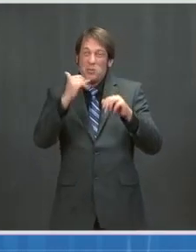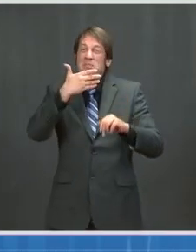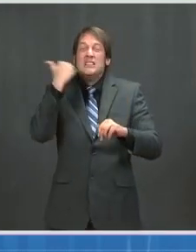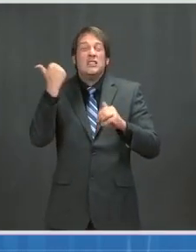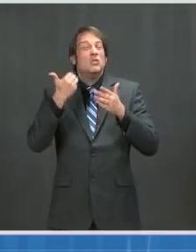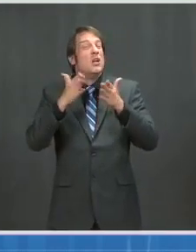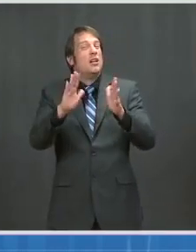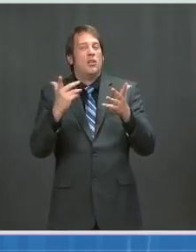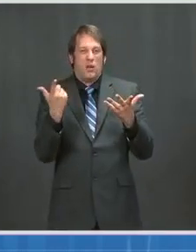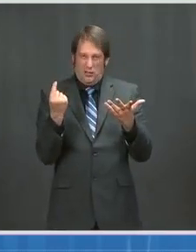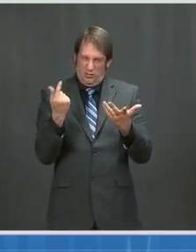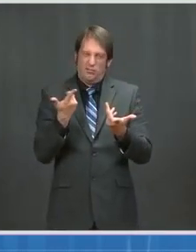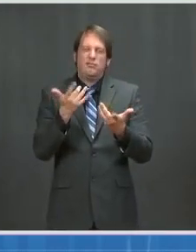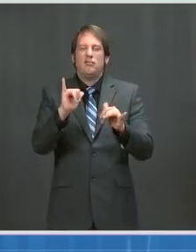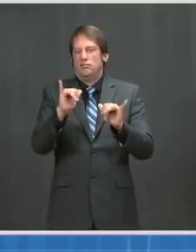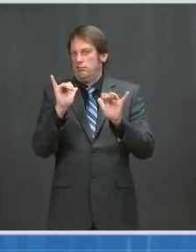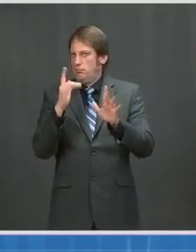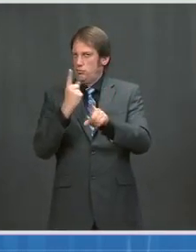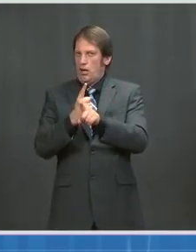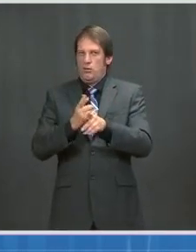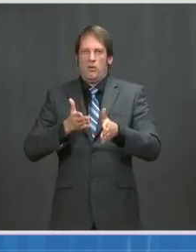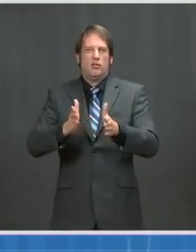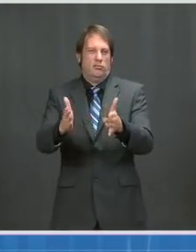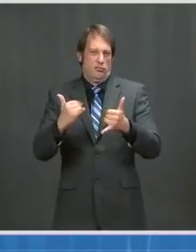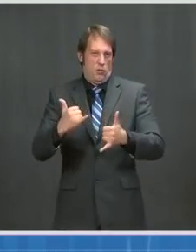Okay, next question.